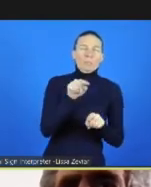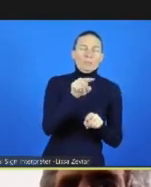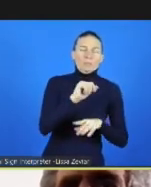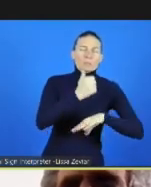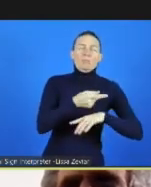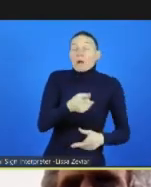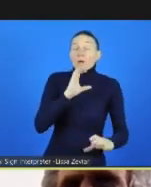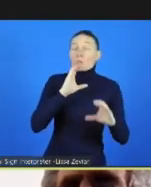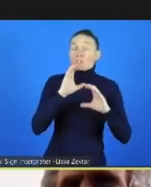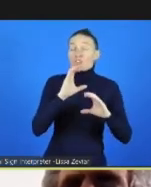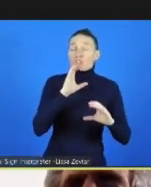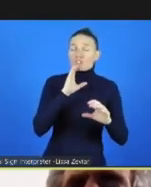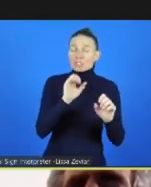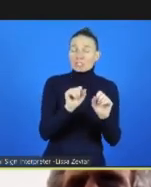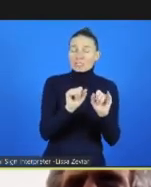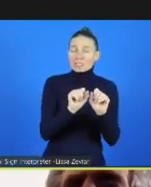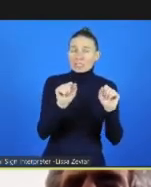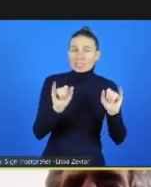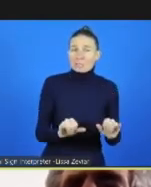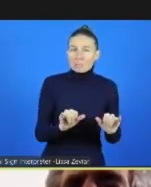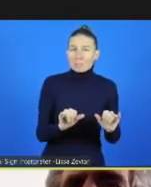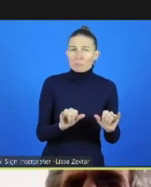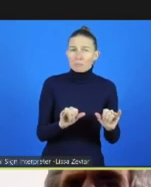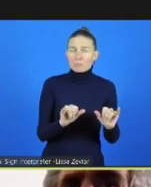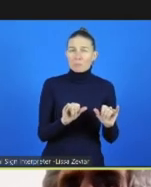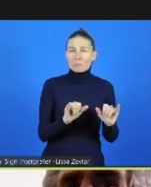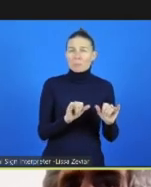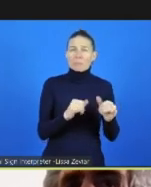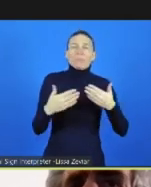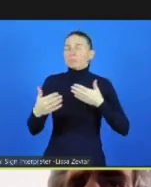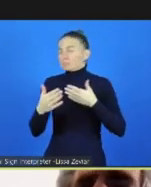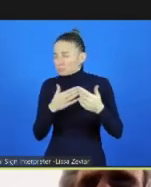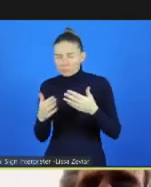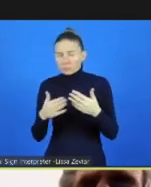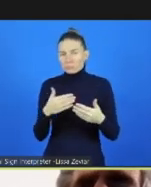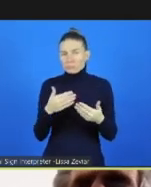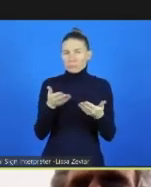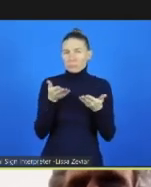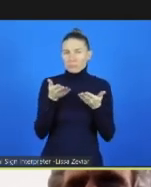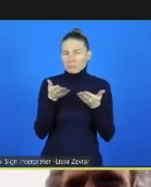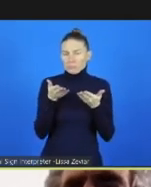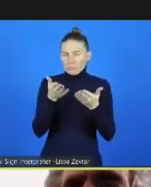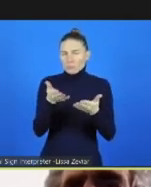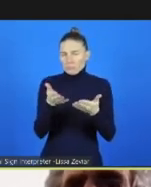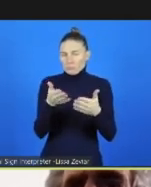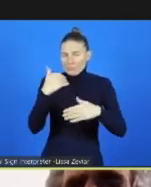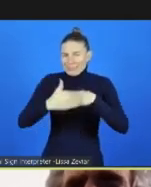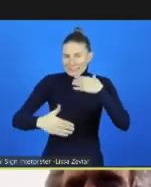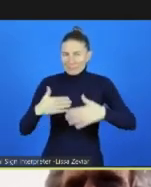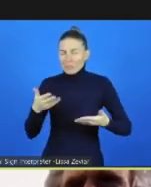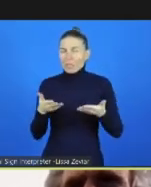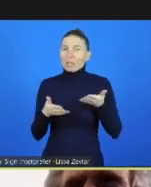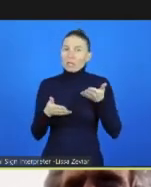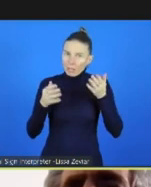system. It doesn't matter virtually whatever type of disability you have, there's almost certainly a way for